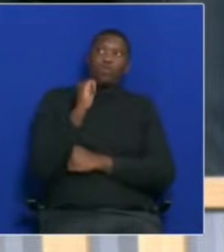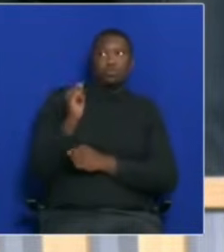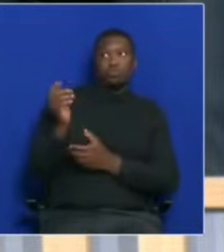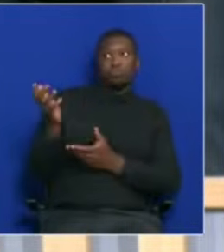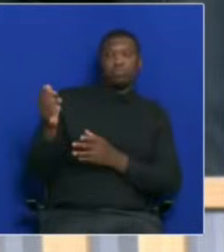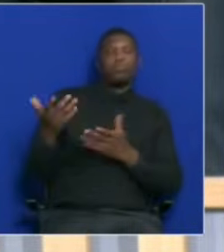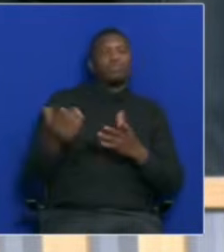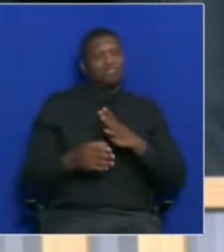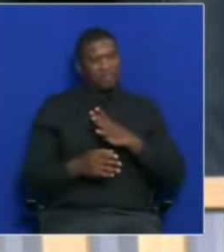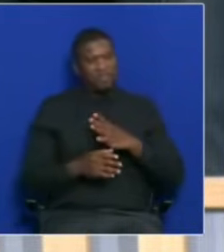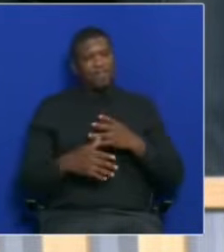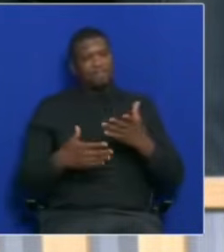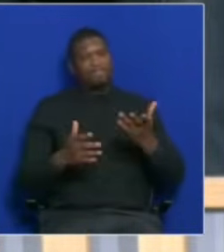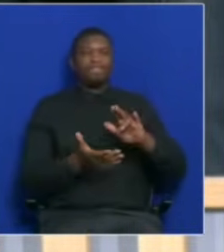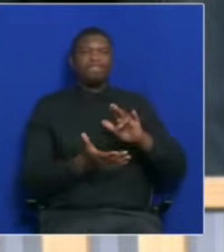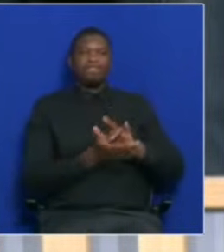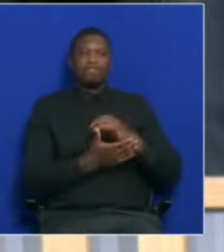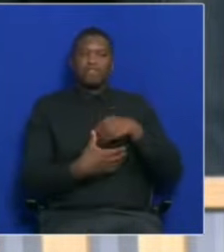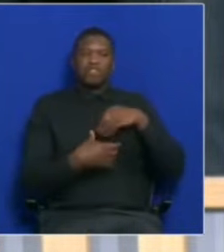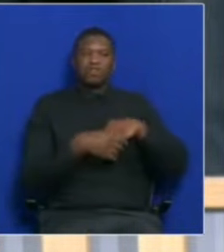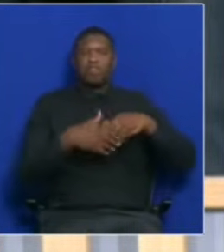will not interfere.